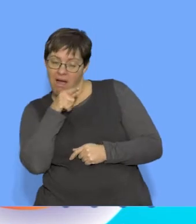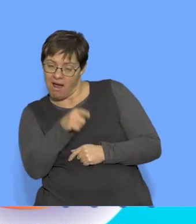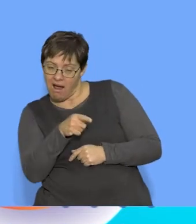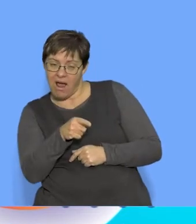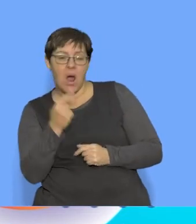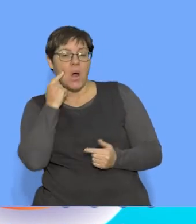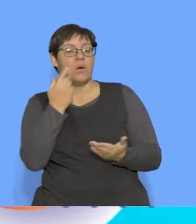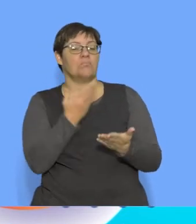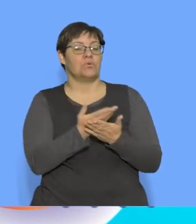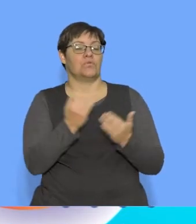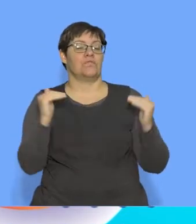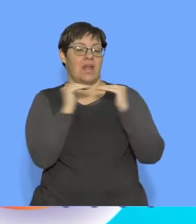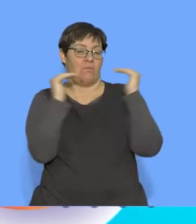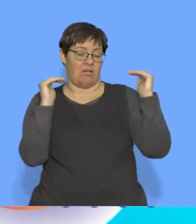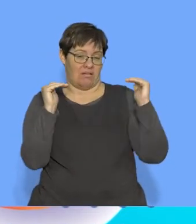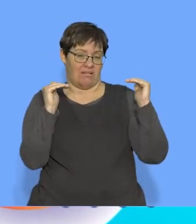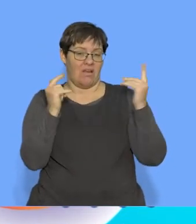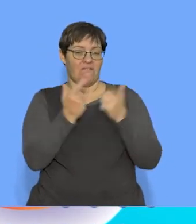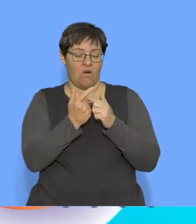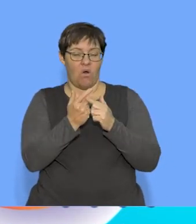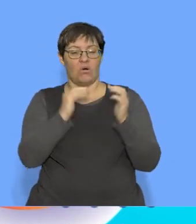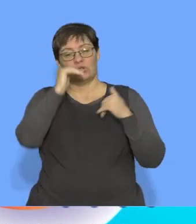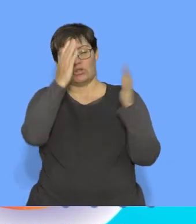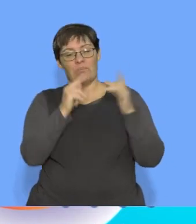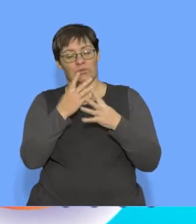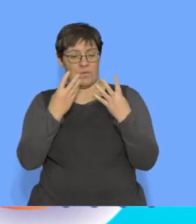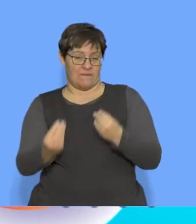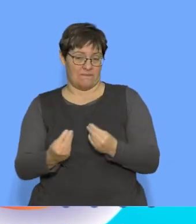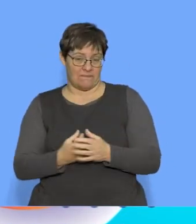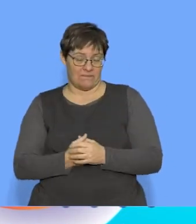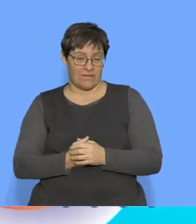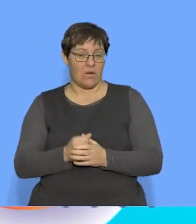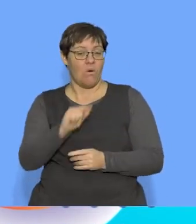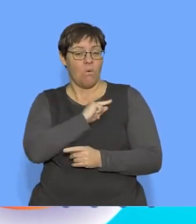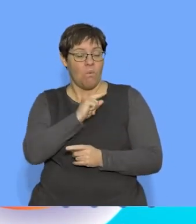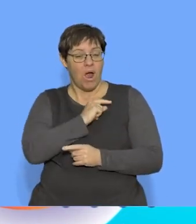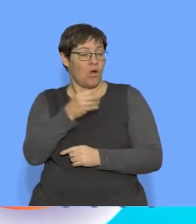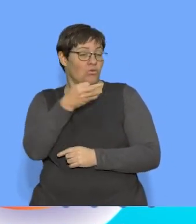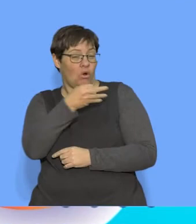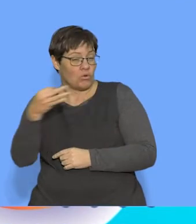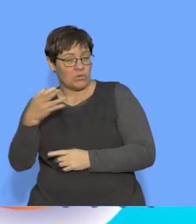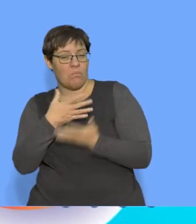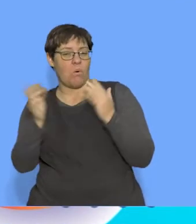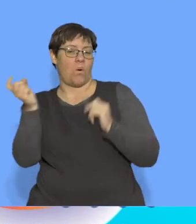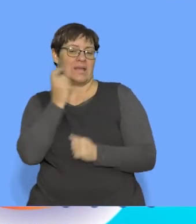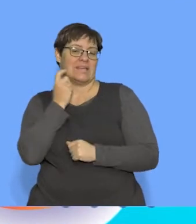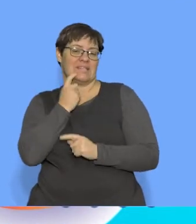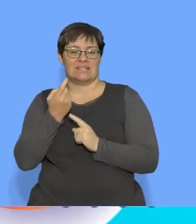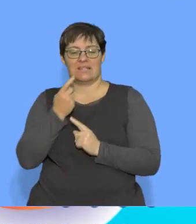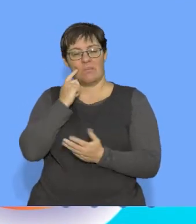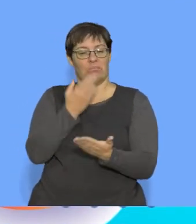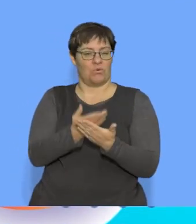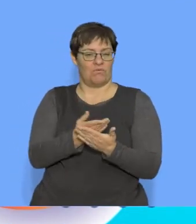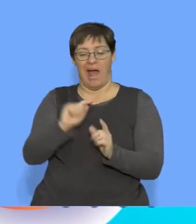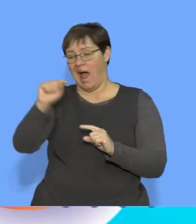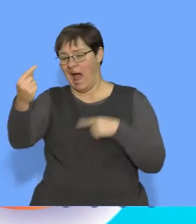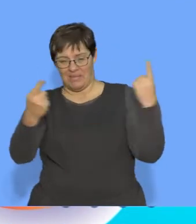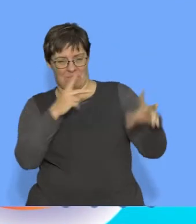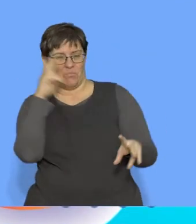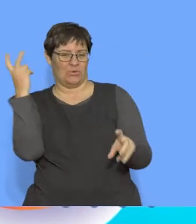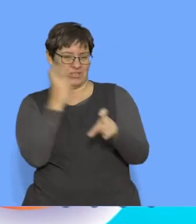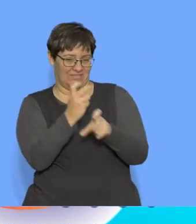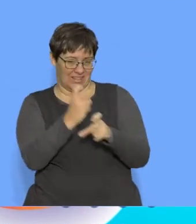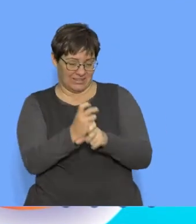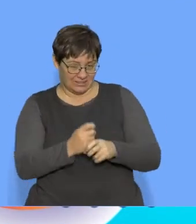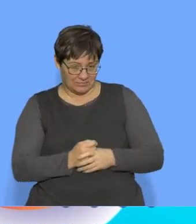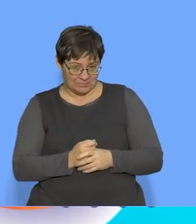use to prove equality in terms of shapes that we have, because congruency is easier to prove than any